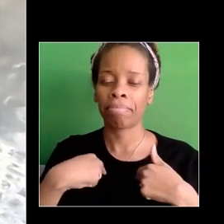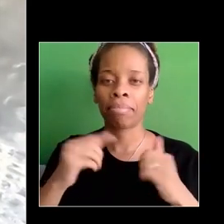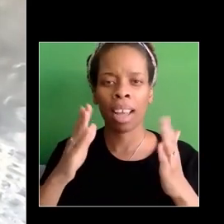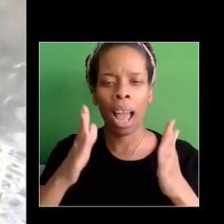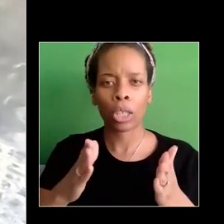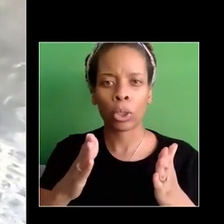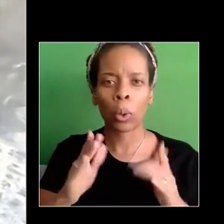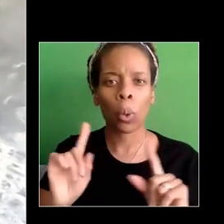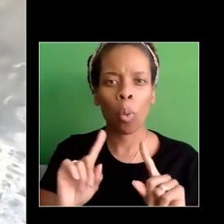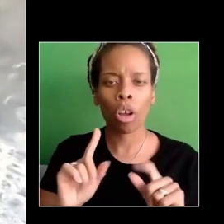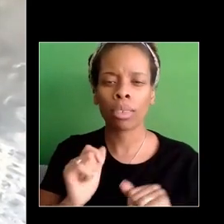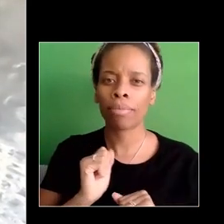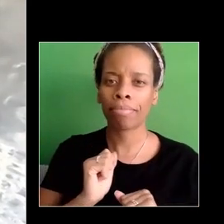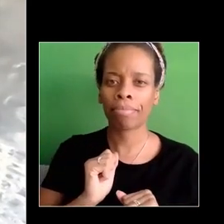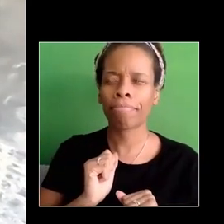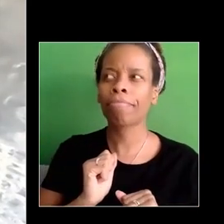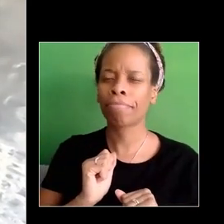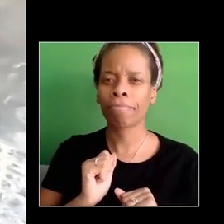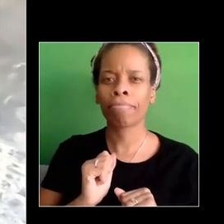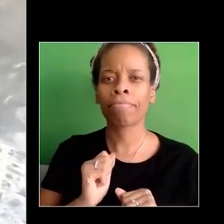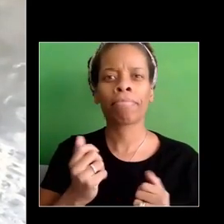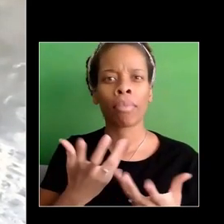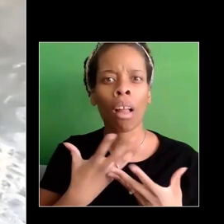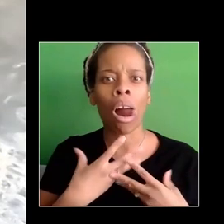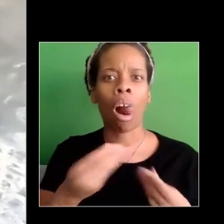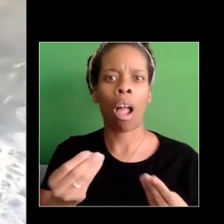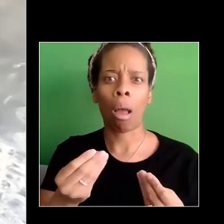not wearing myself out in a certain way for